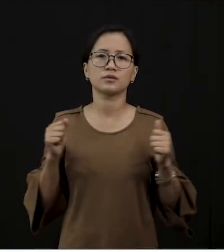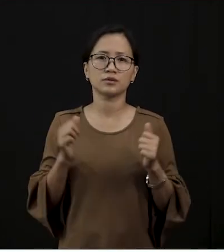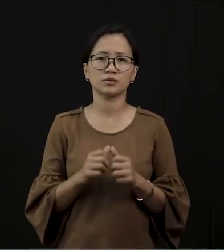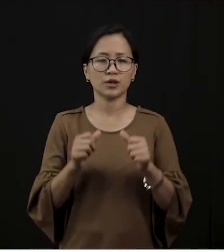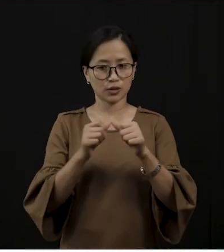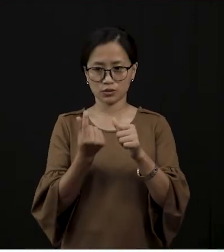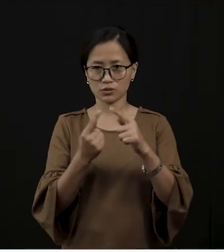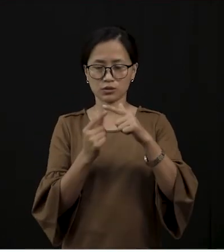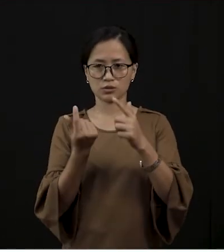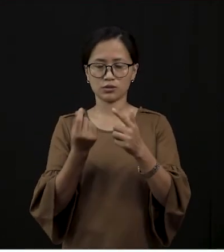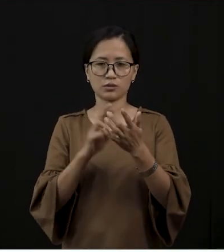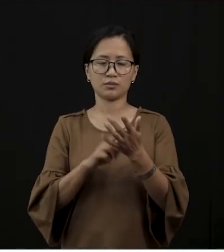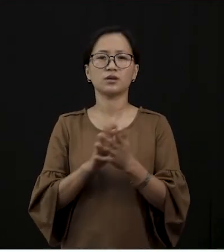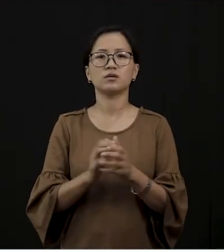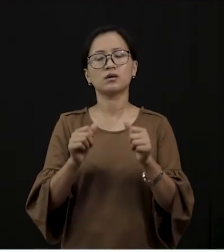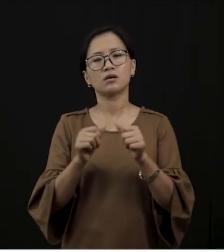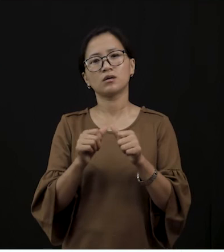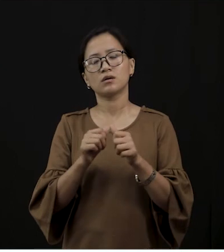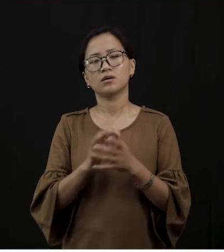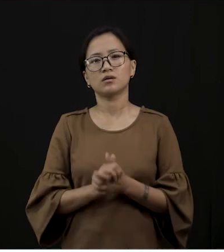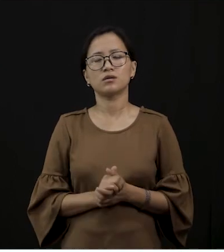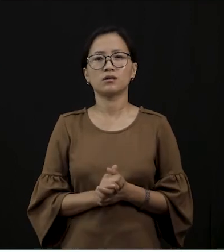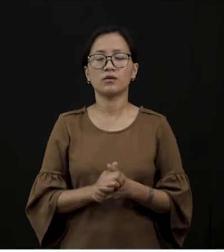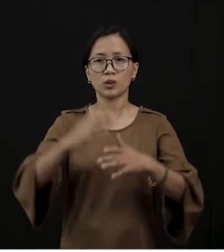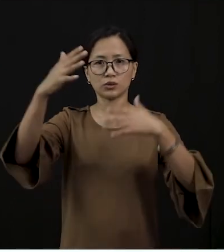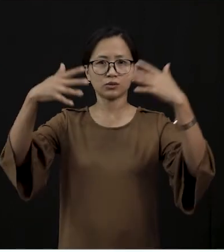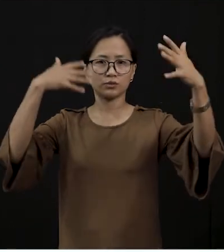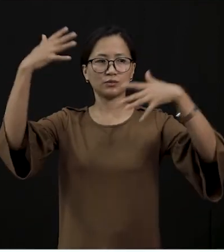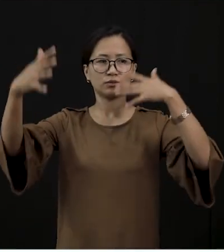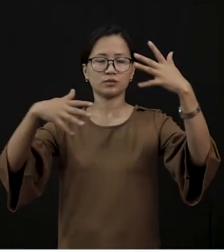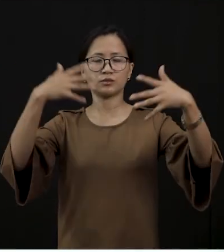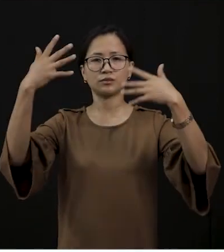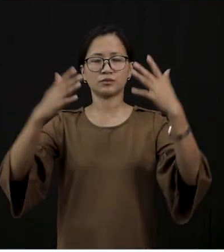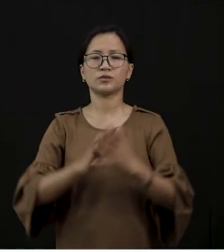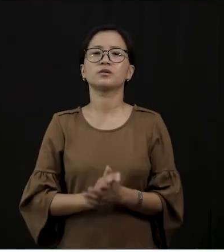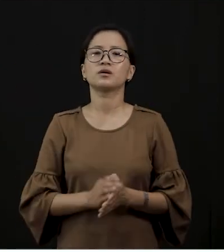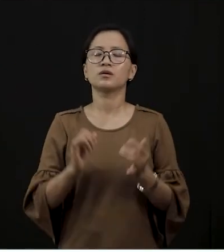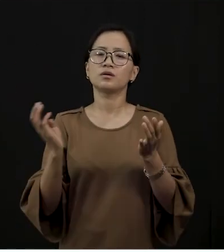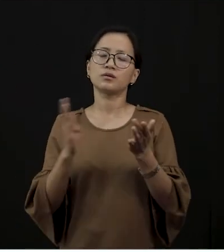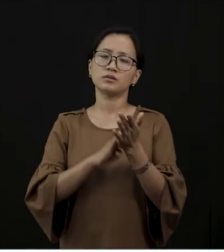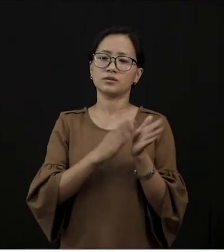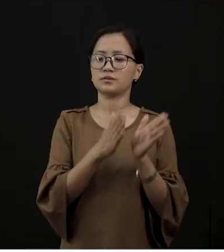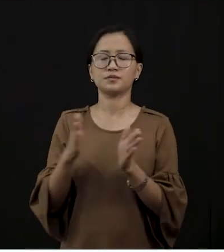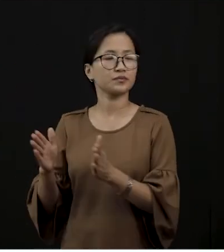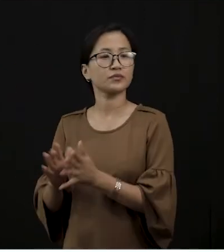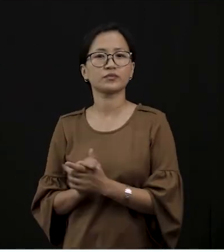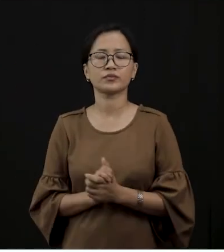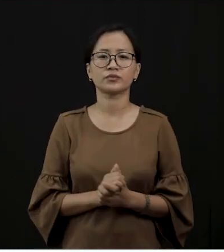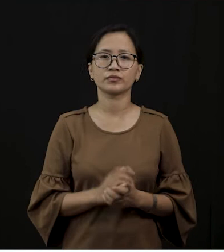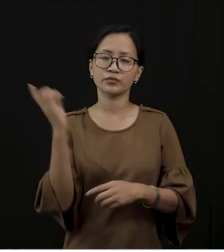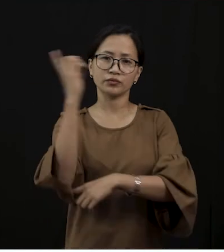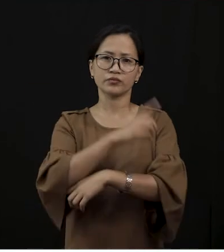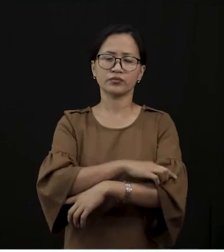autumn season. Okay, the months of September, October and November are autumn season.